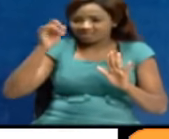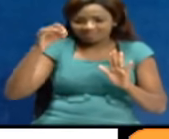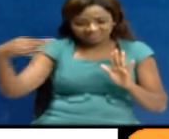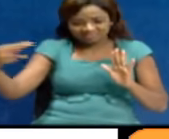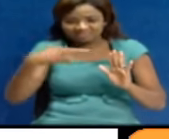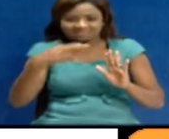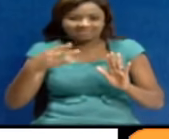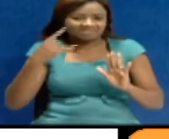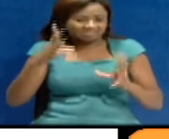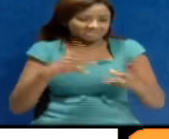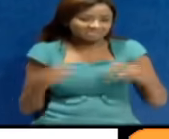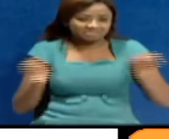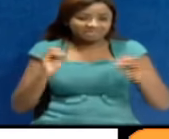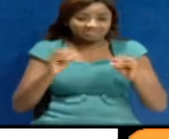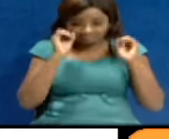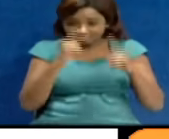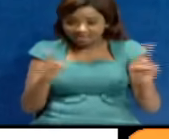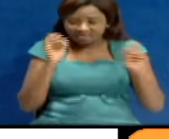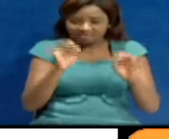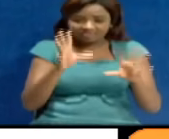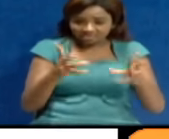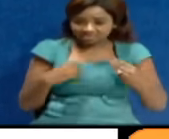law, we sort out our problems.